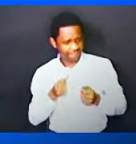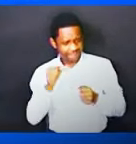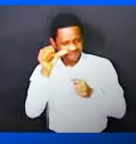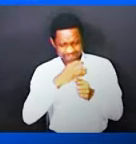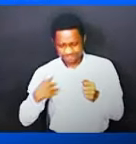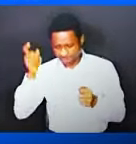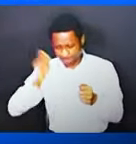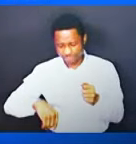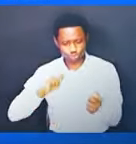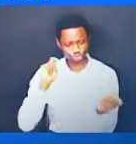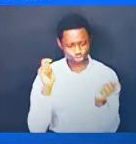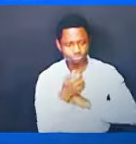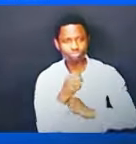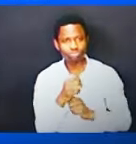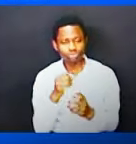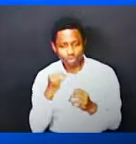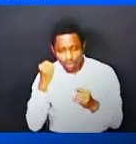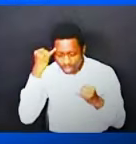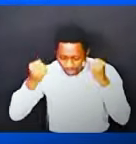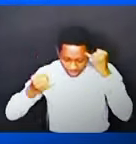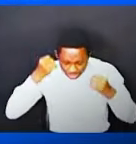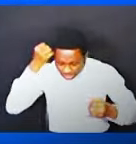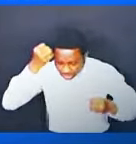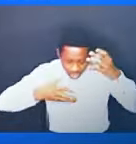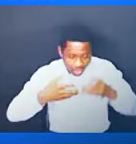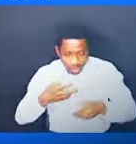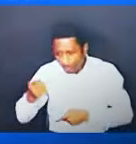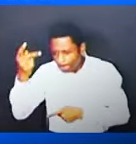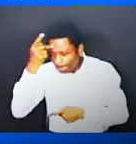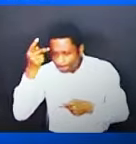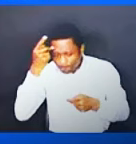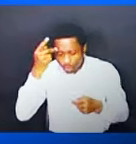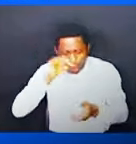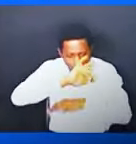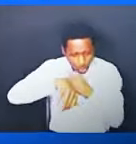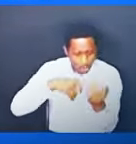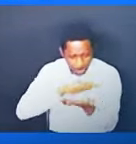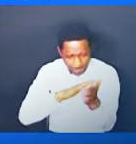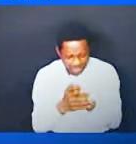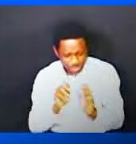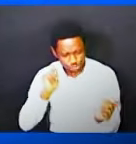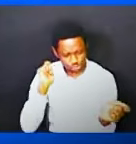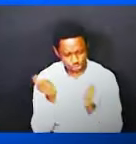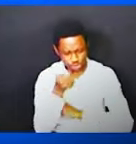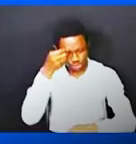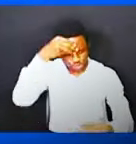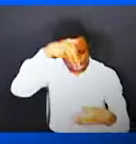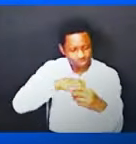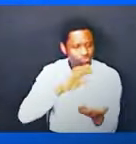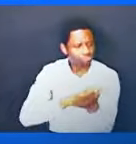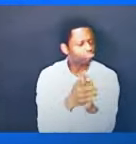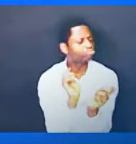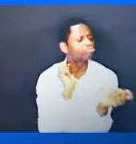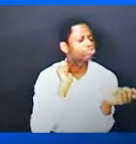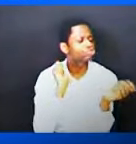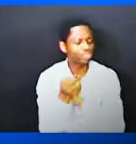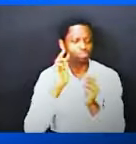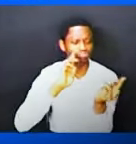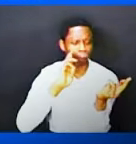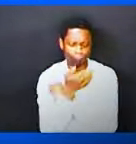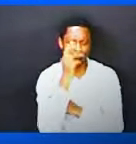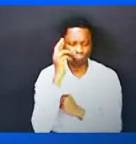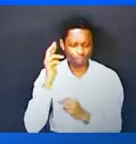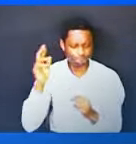The motives and purpose are all involved in the change.